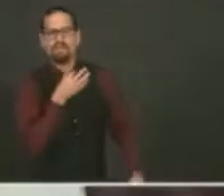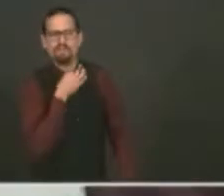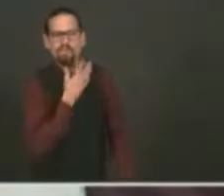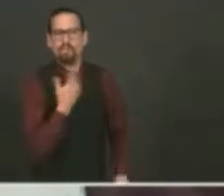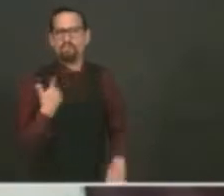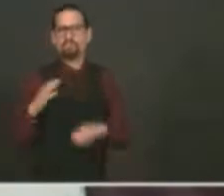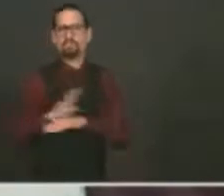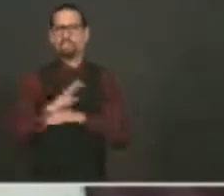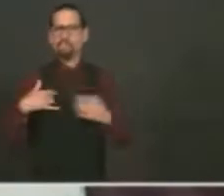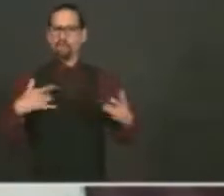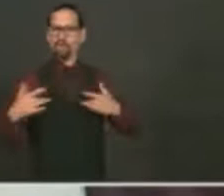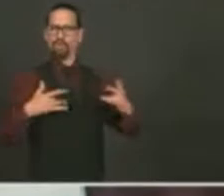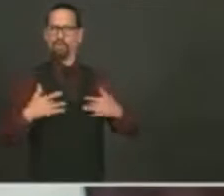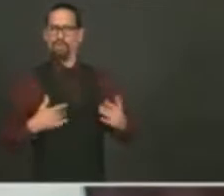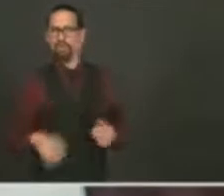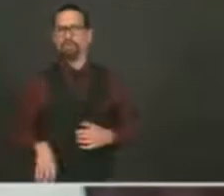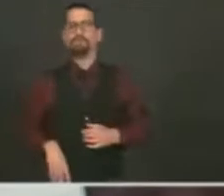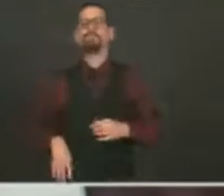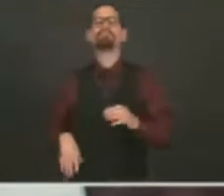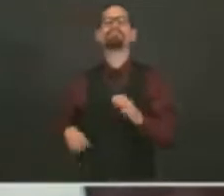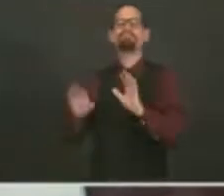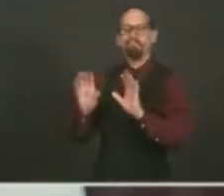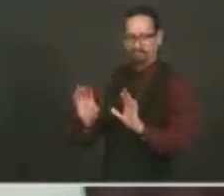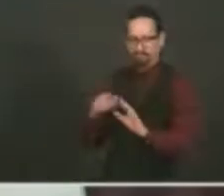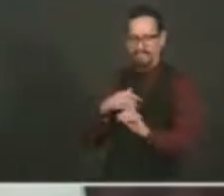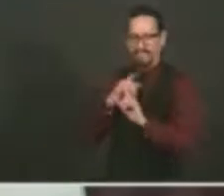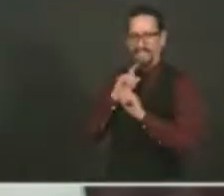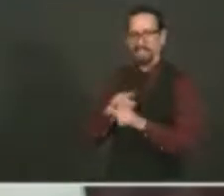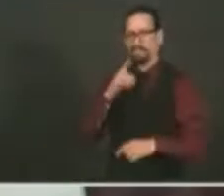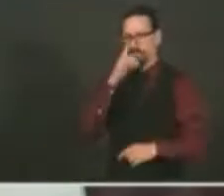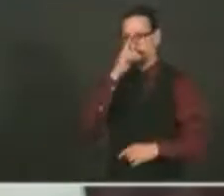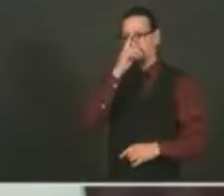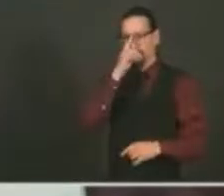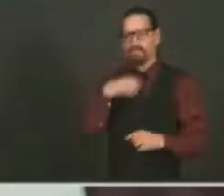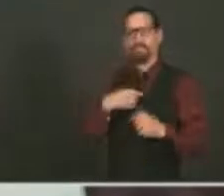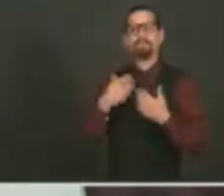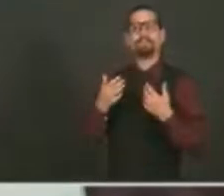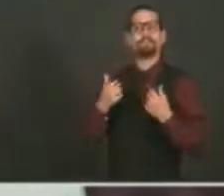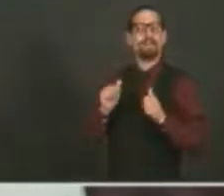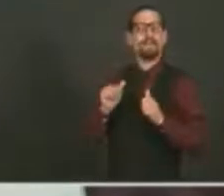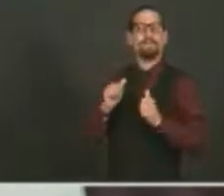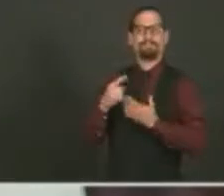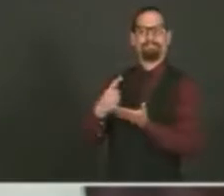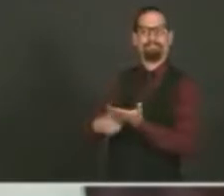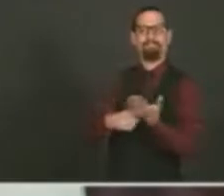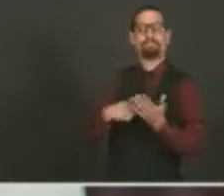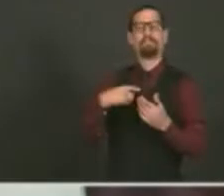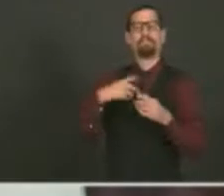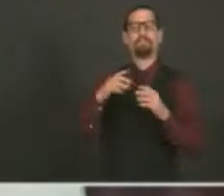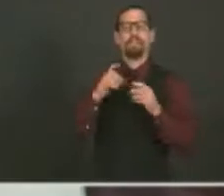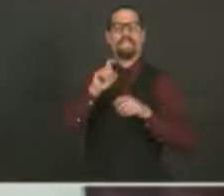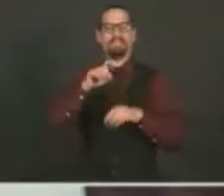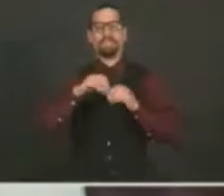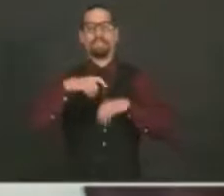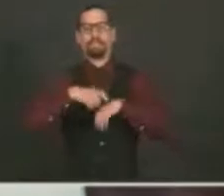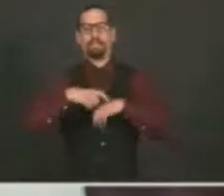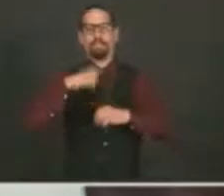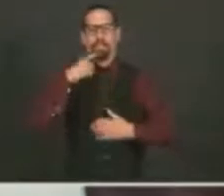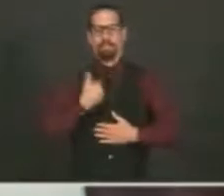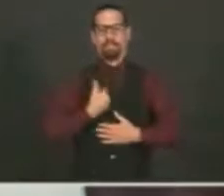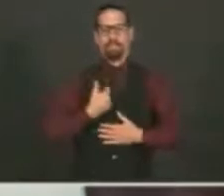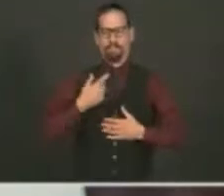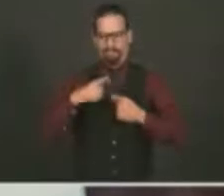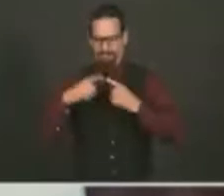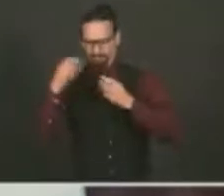definitely. And by the way, we're trying to engage with the industry, and I'm going to actually be spending more time myself talking to people because I hear from them, but